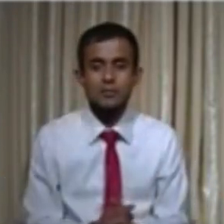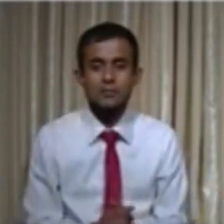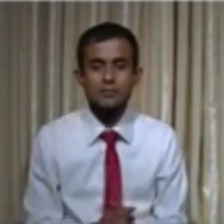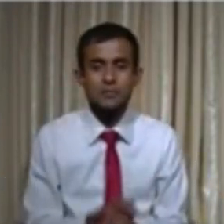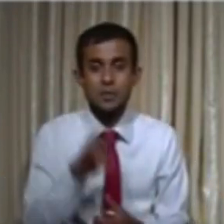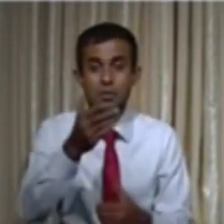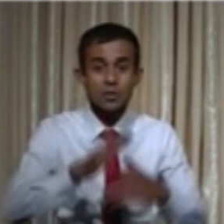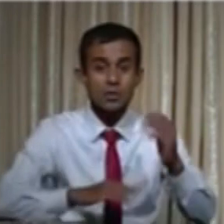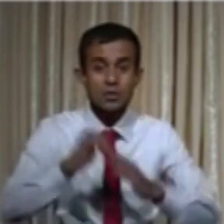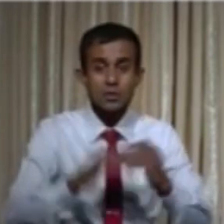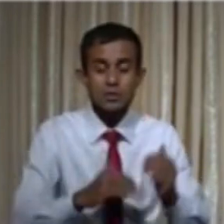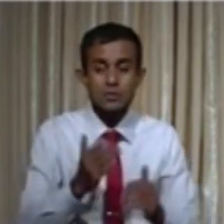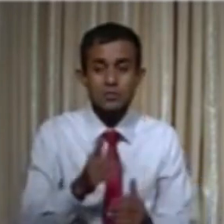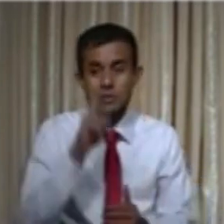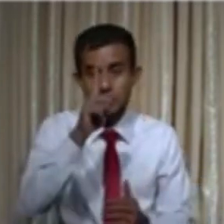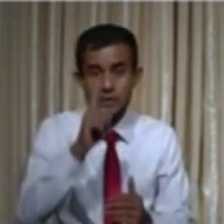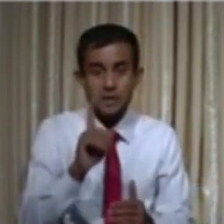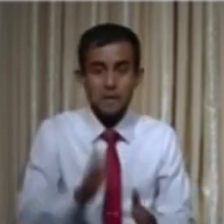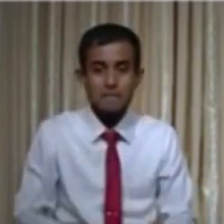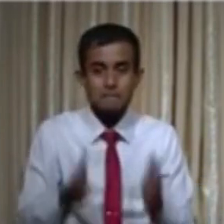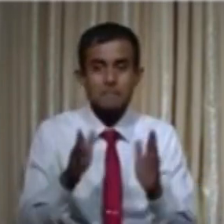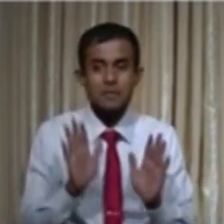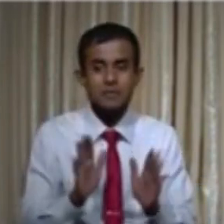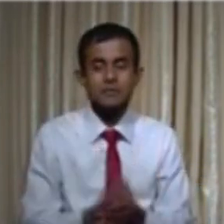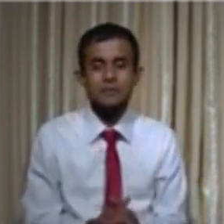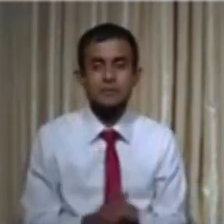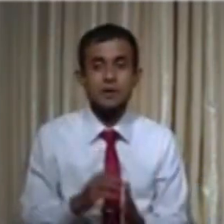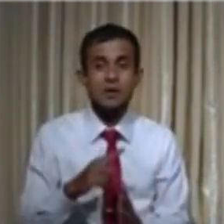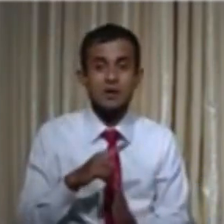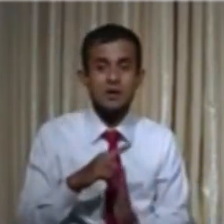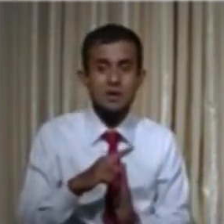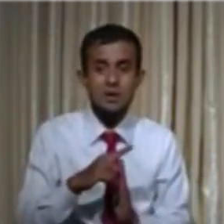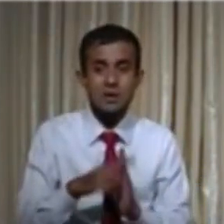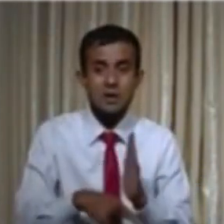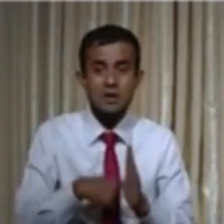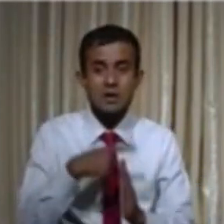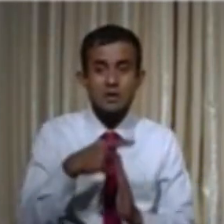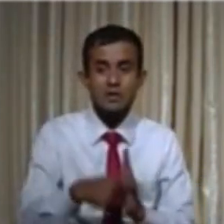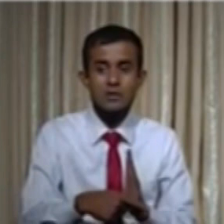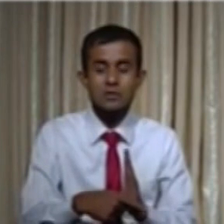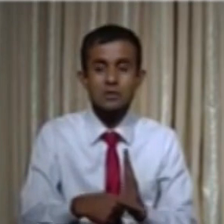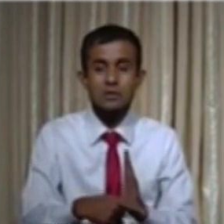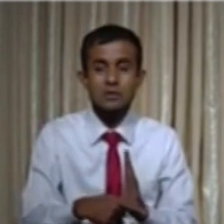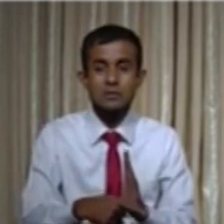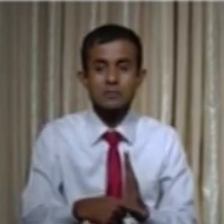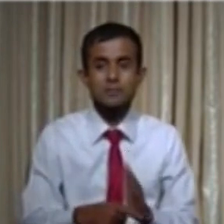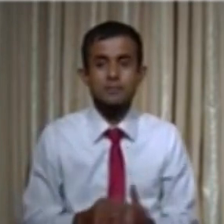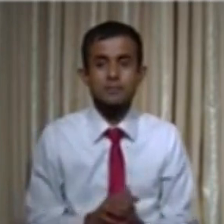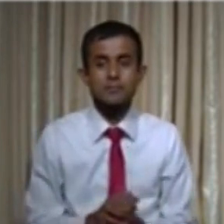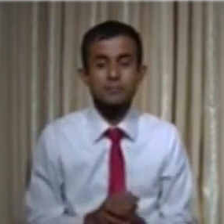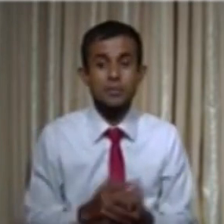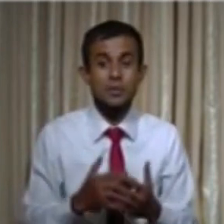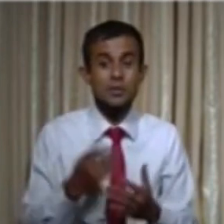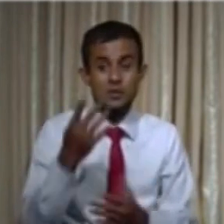sure Honourable Member, please wind that up. Sri Lanka changes its path to one of a plurinational country by embracing its